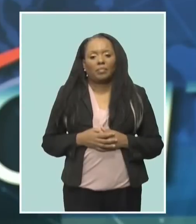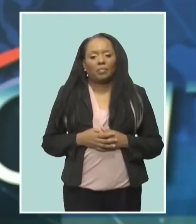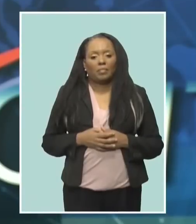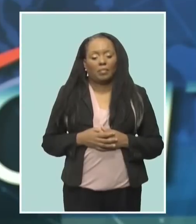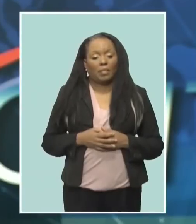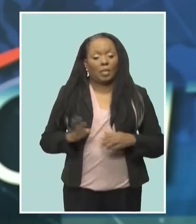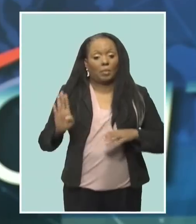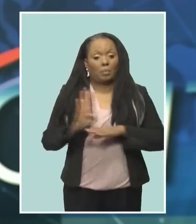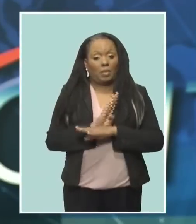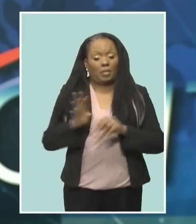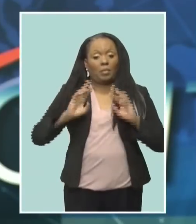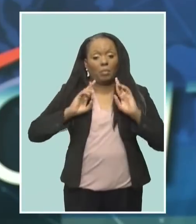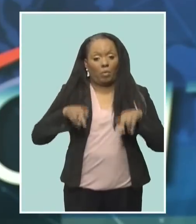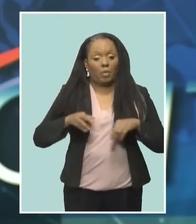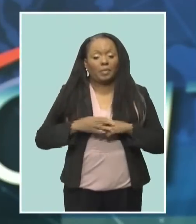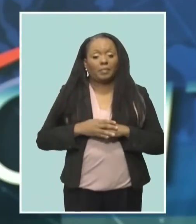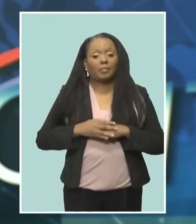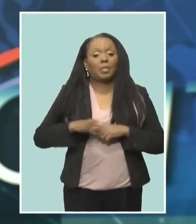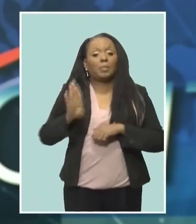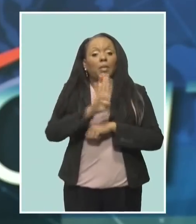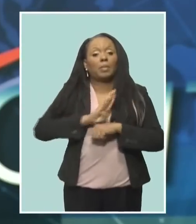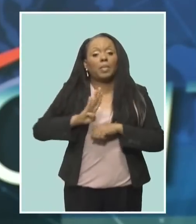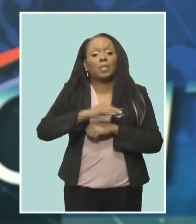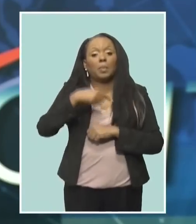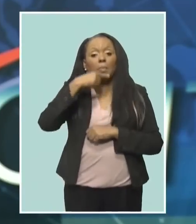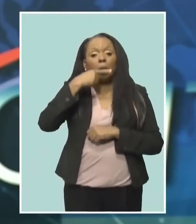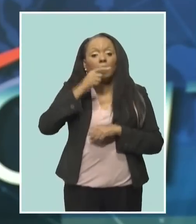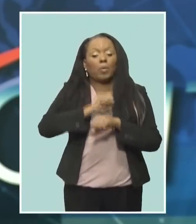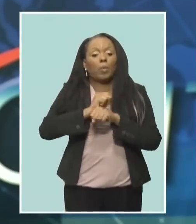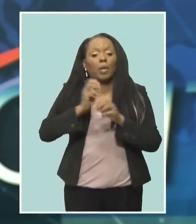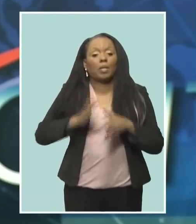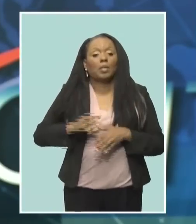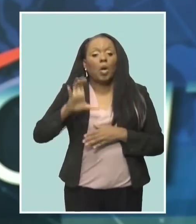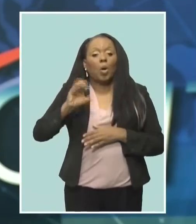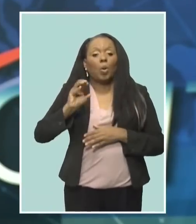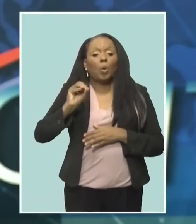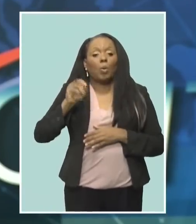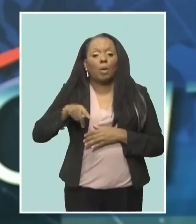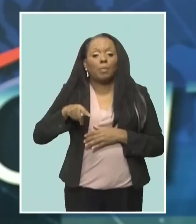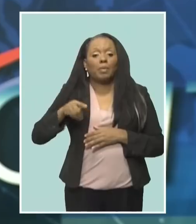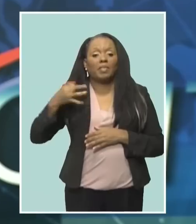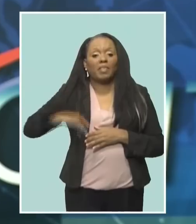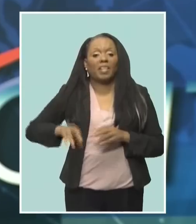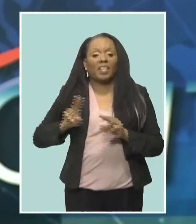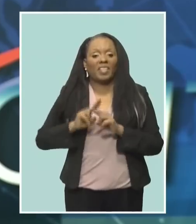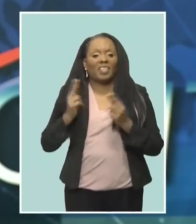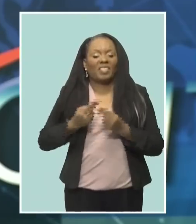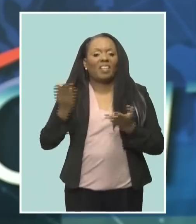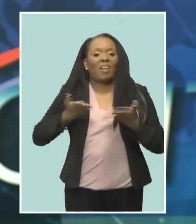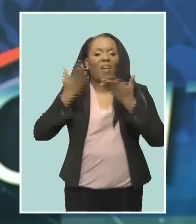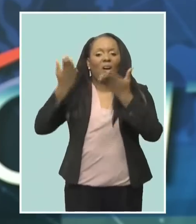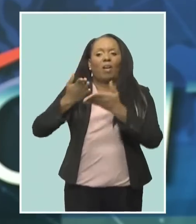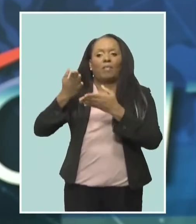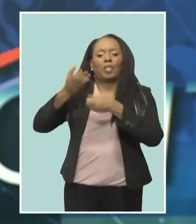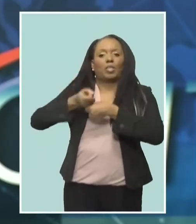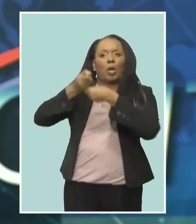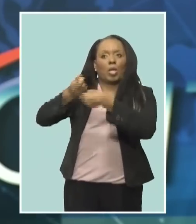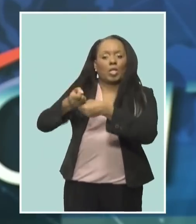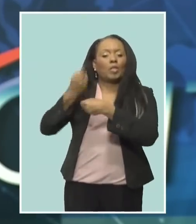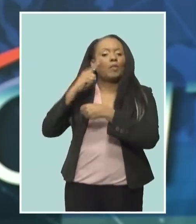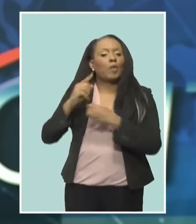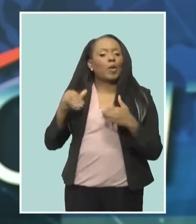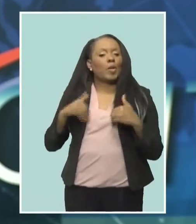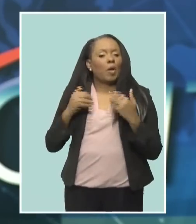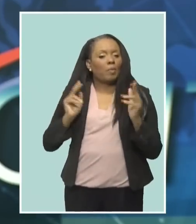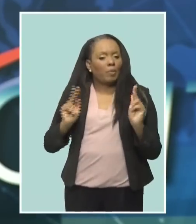In tonight's Business Report, scholarships offered to young people by the Barbados Public Workers Cooperative Credit Union Limited are about